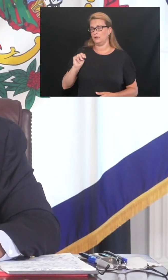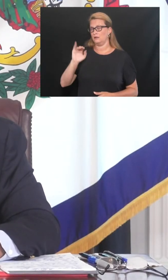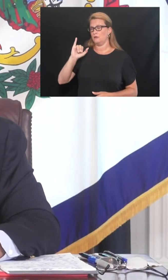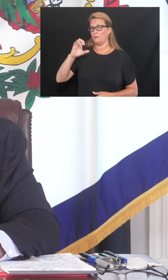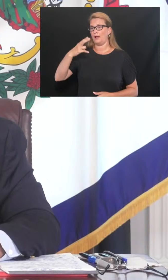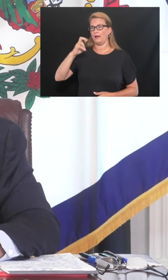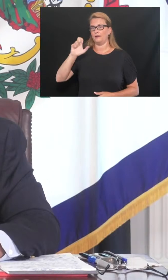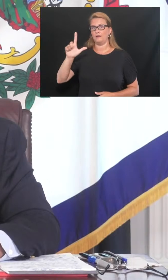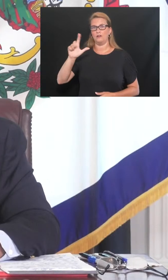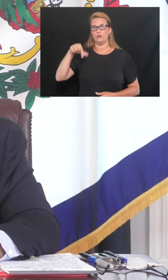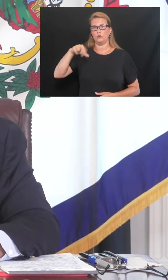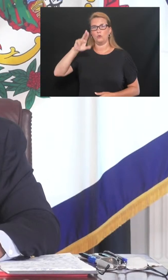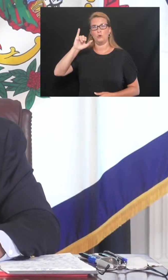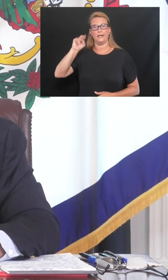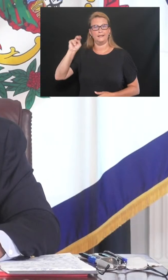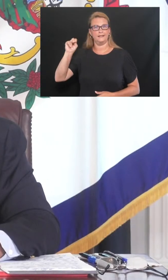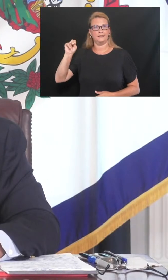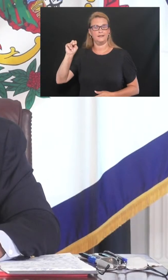Quinn